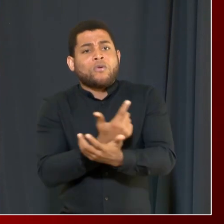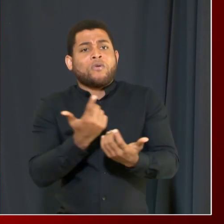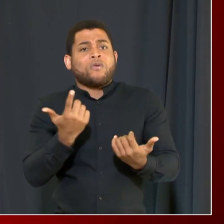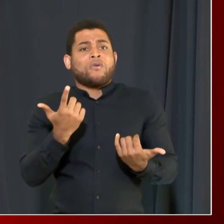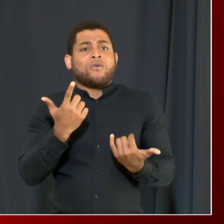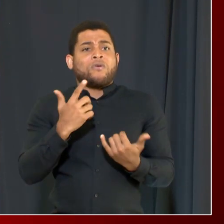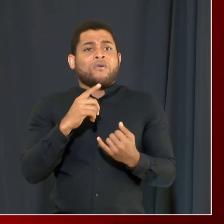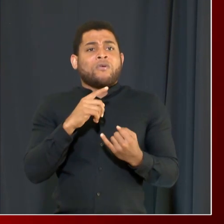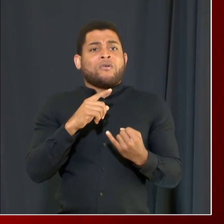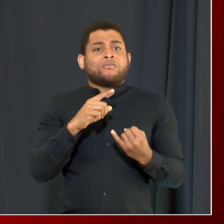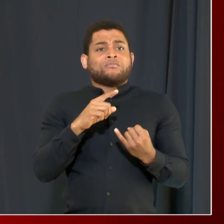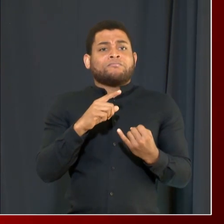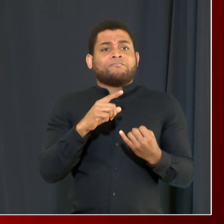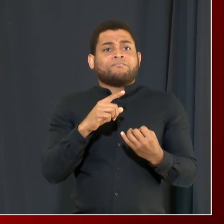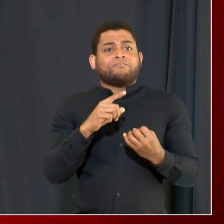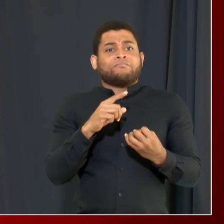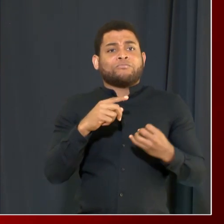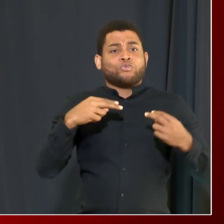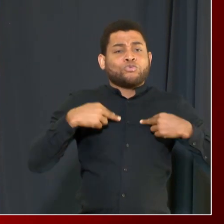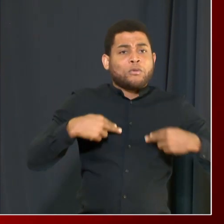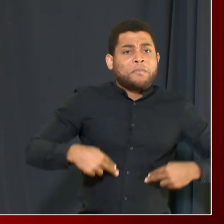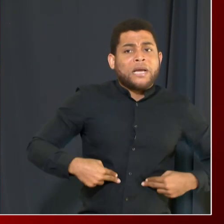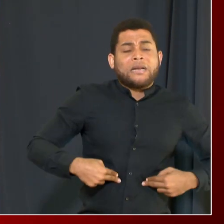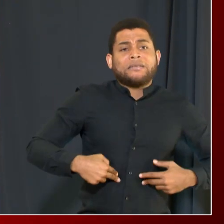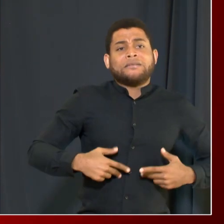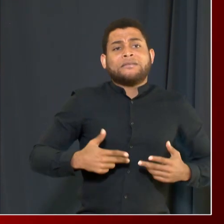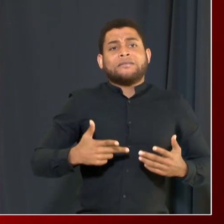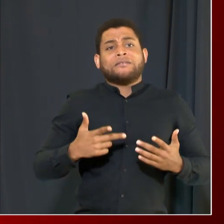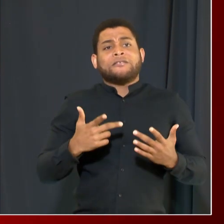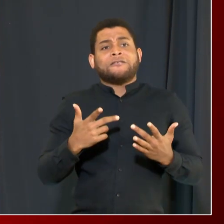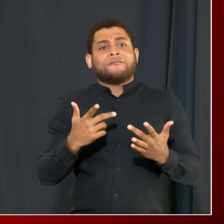seen in our city that our federal partners have helped us with.